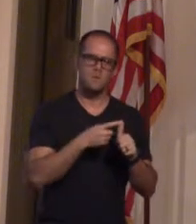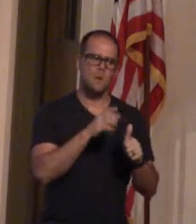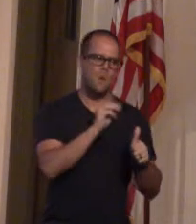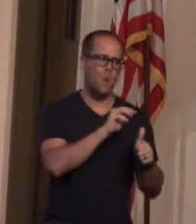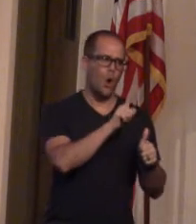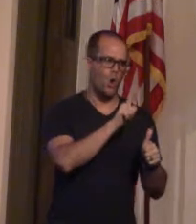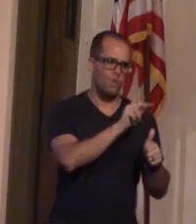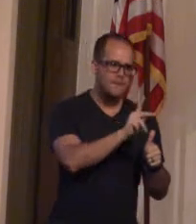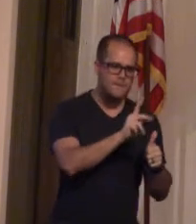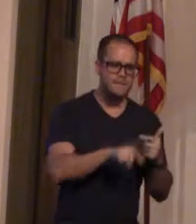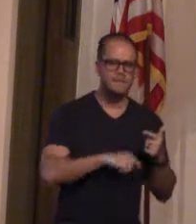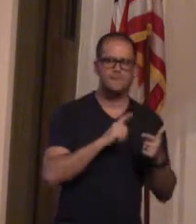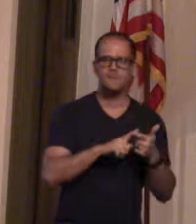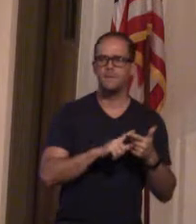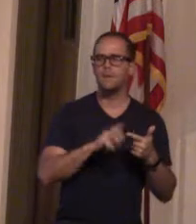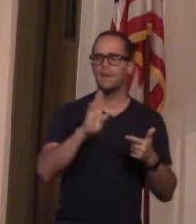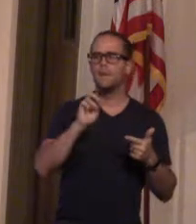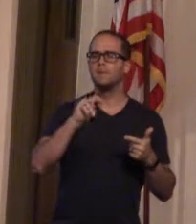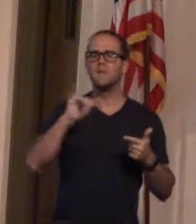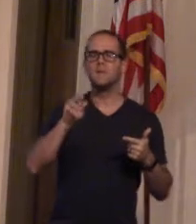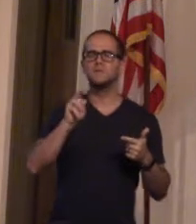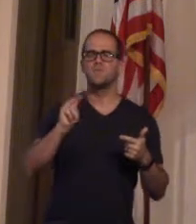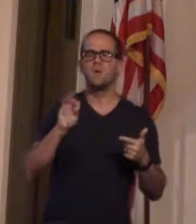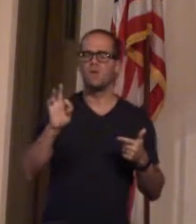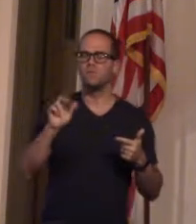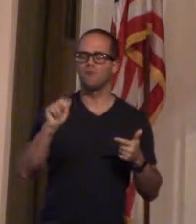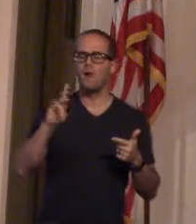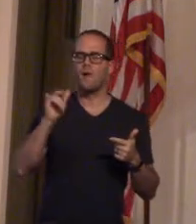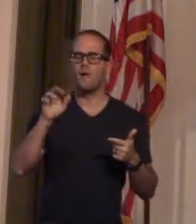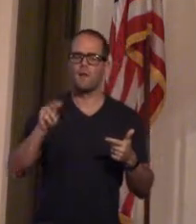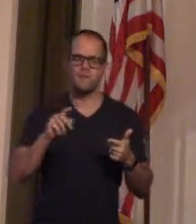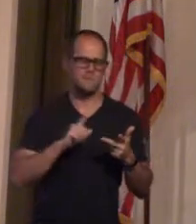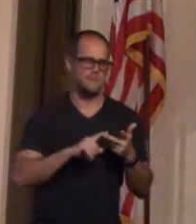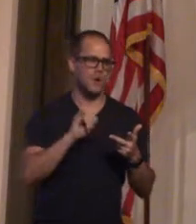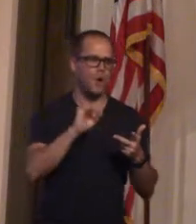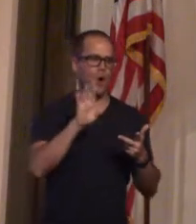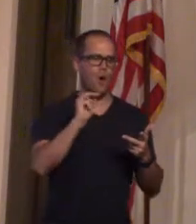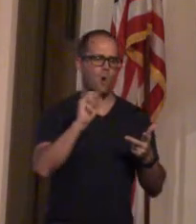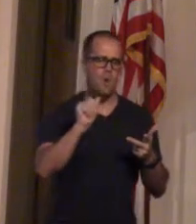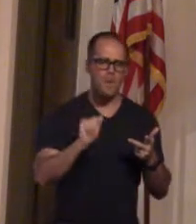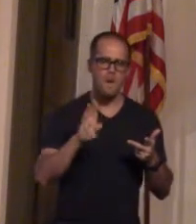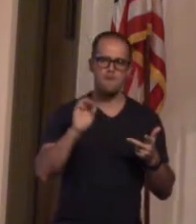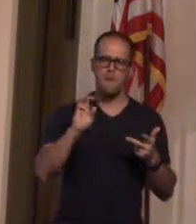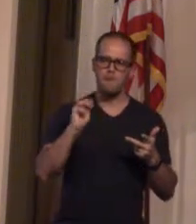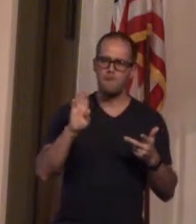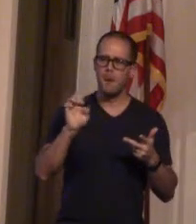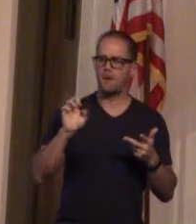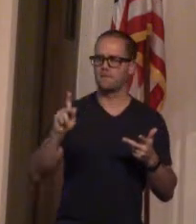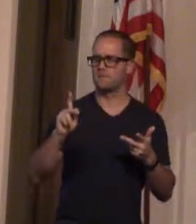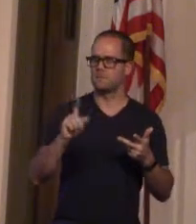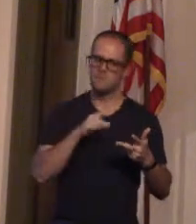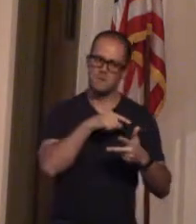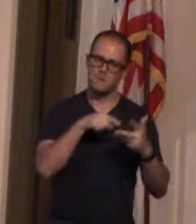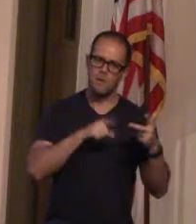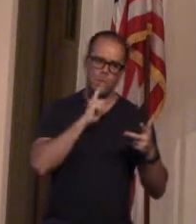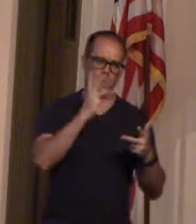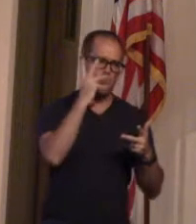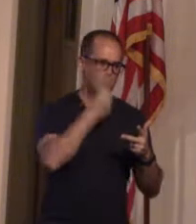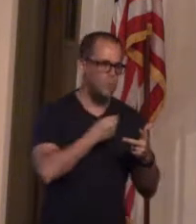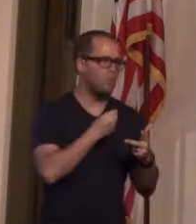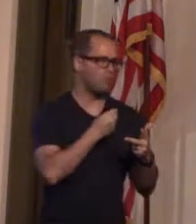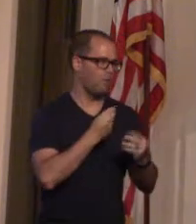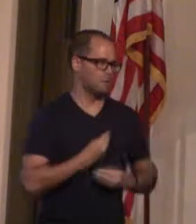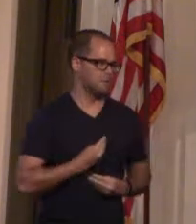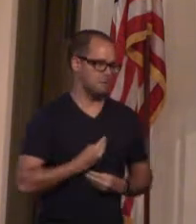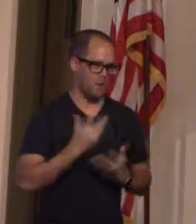On that website, the Franklin Covey website, there are some beautiful mission statements. There's the mission statement for Martin Luther King. There's the